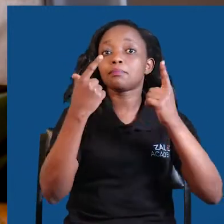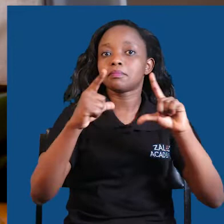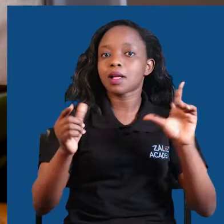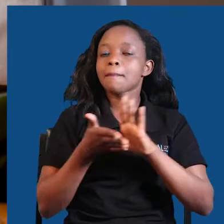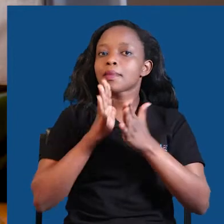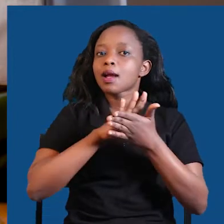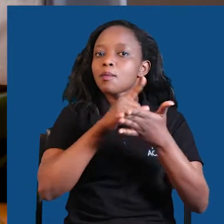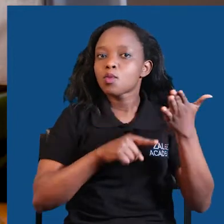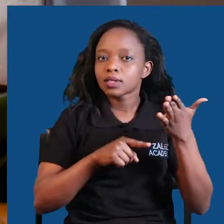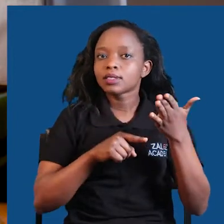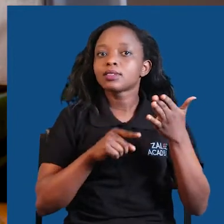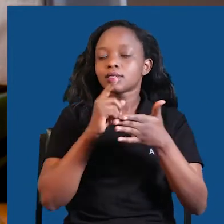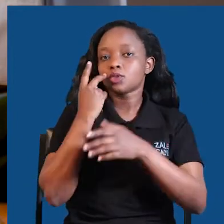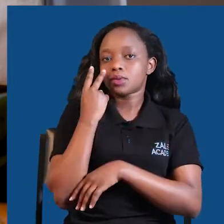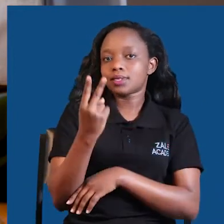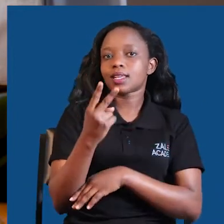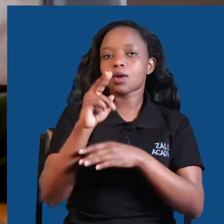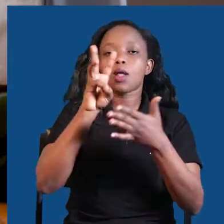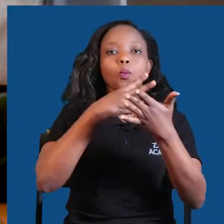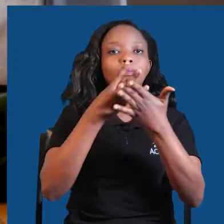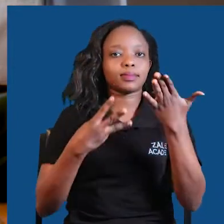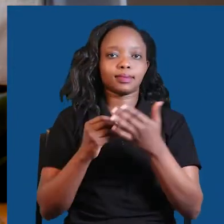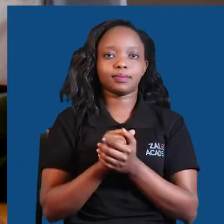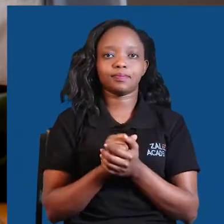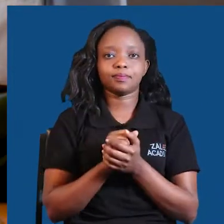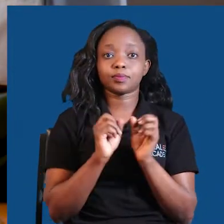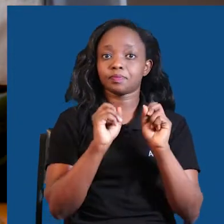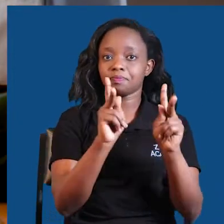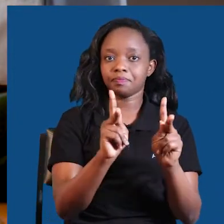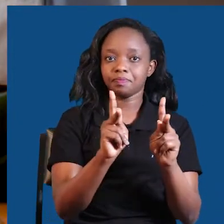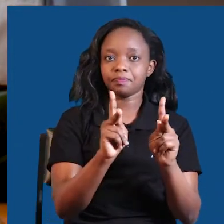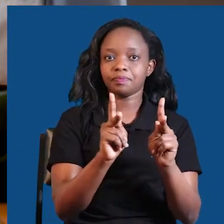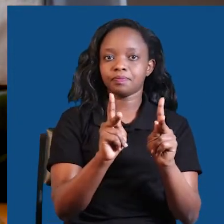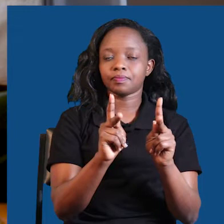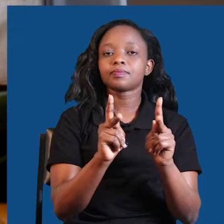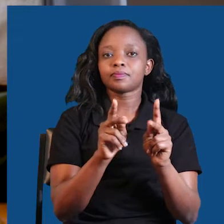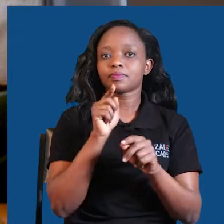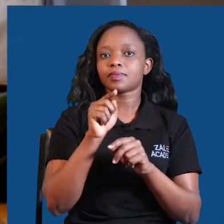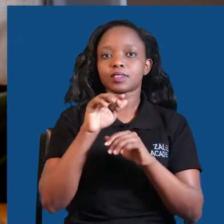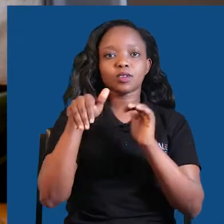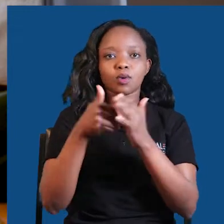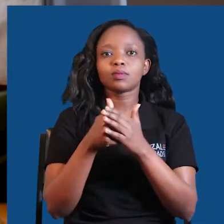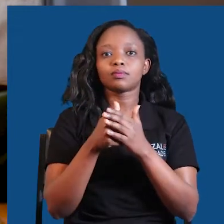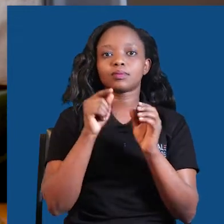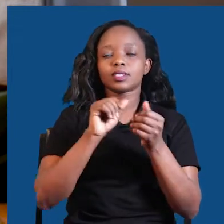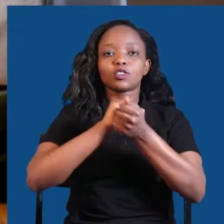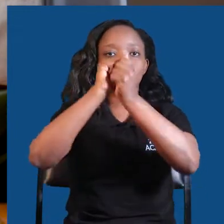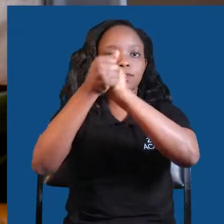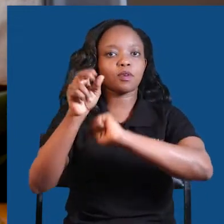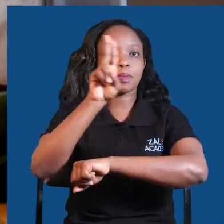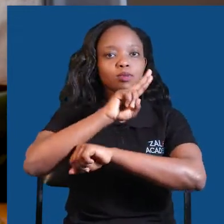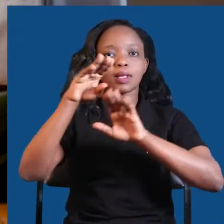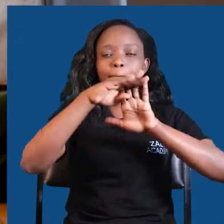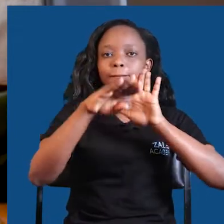programming language to become what you eventually see on a website. Okay. Yeah, so it's that pseudocode that